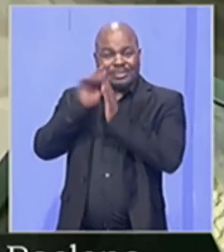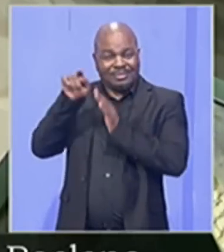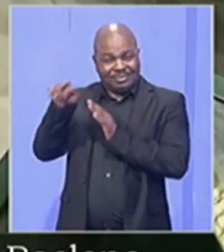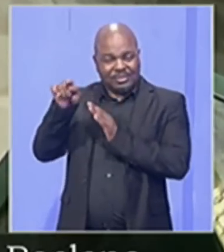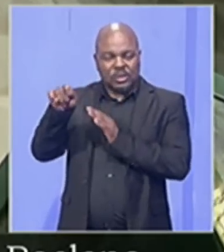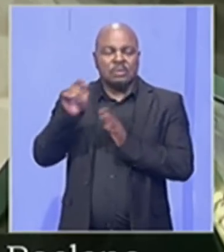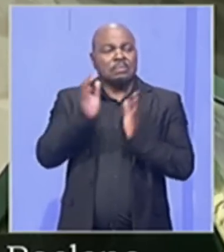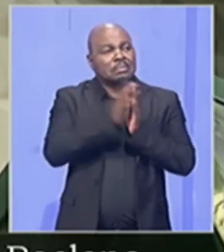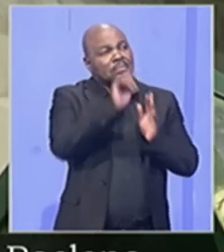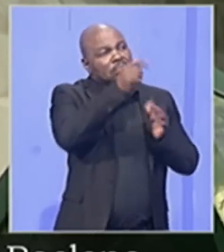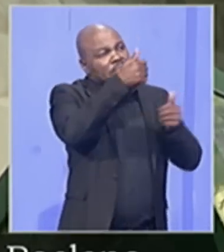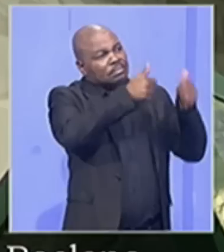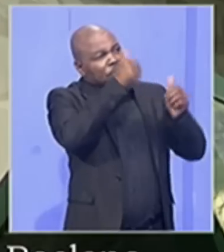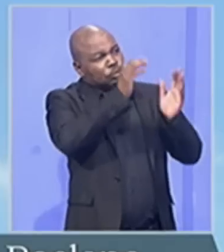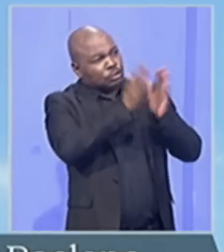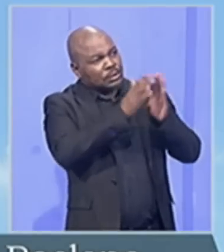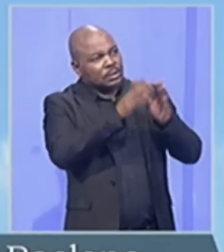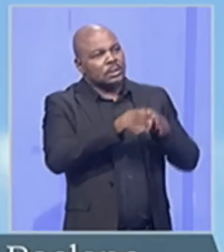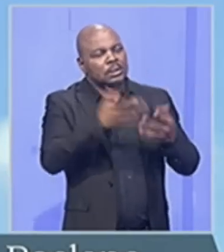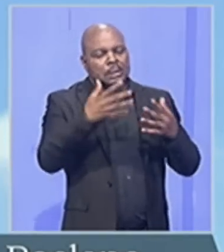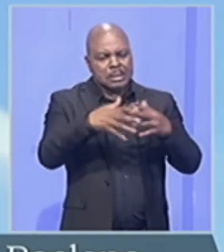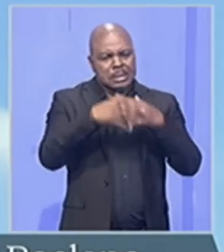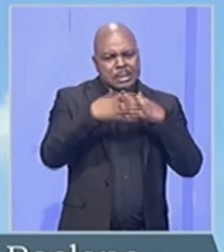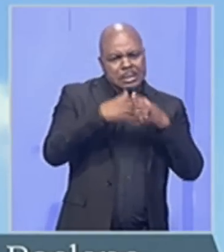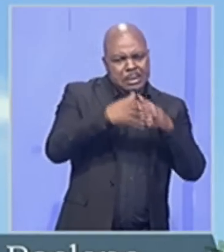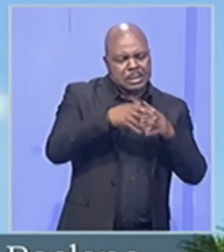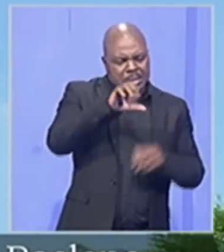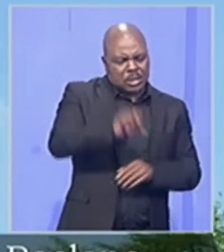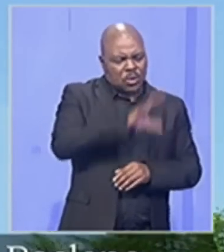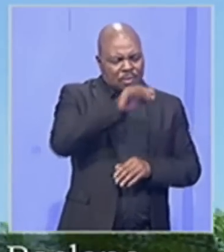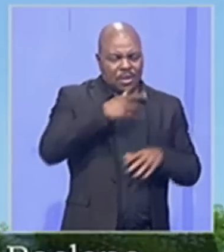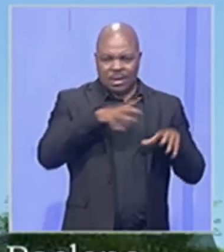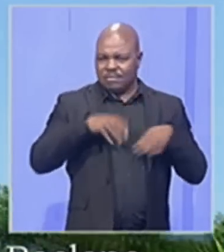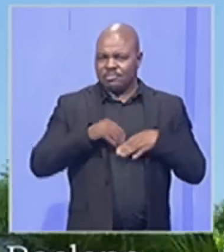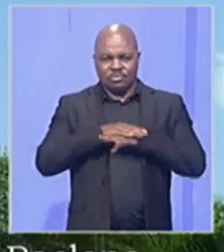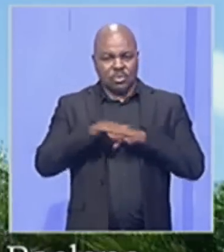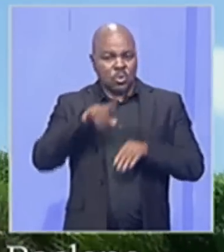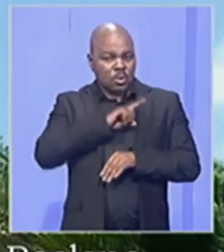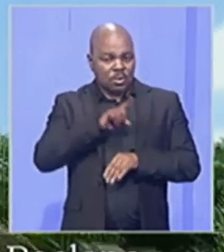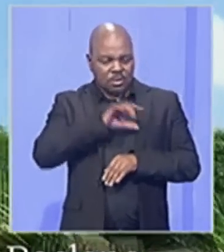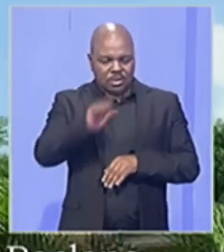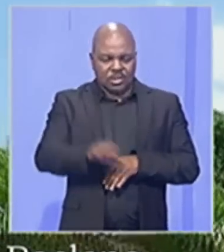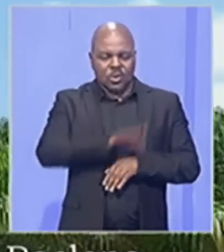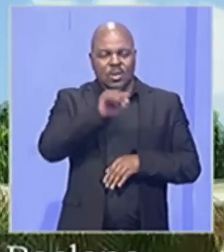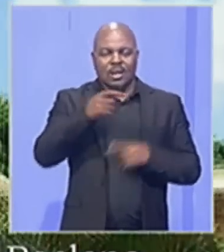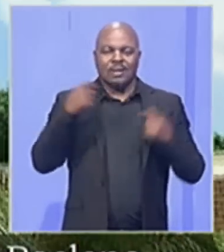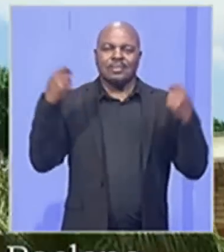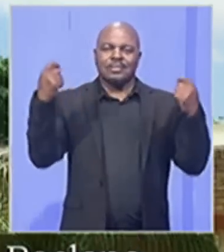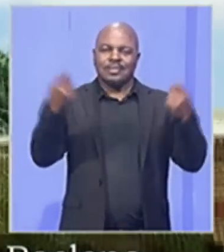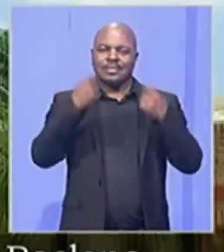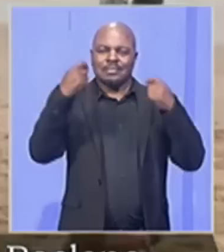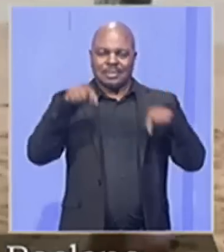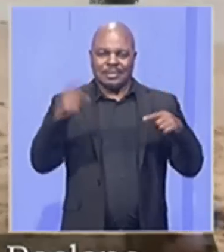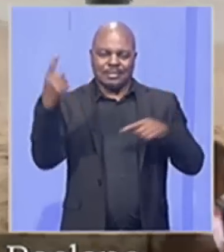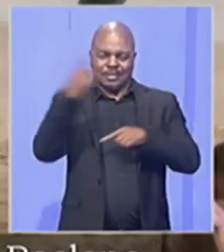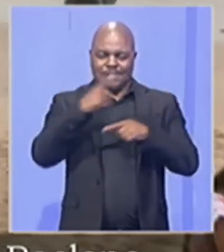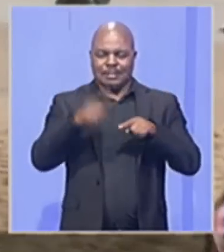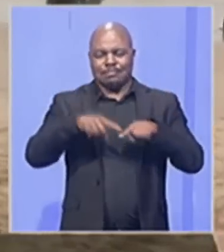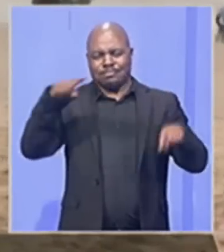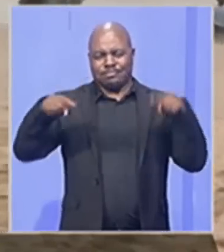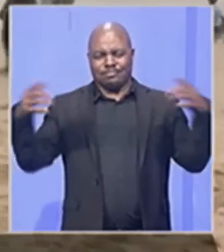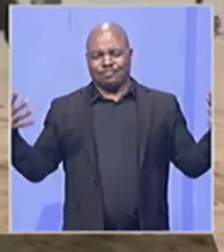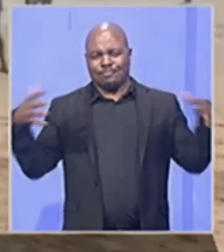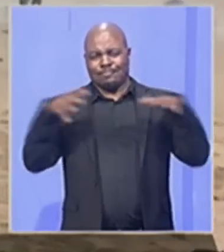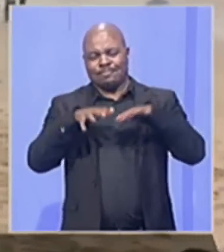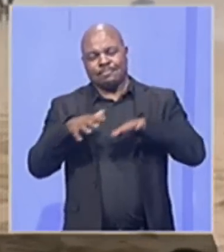hore ba seke ba dumella pherekano ka hare ho naha jwalo ka ha Afrika Borwa e keteka letsatsi la poelano. Eastern Cape